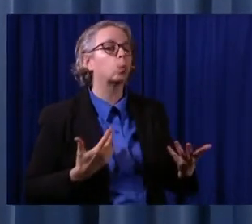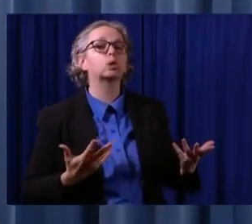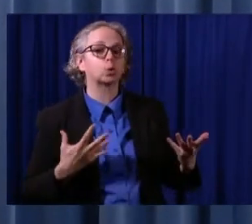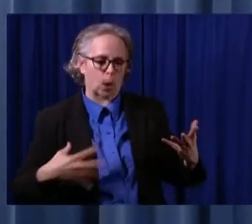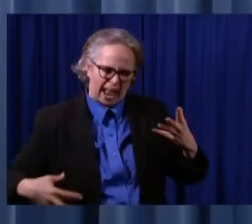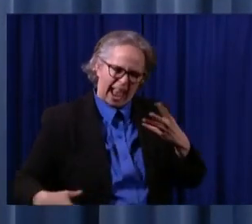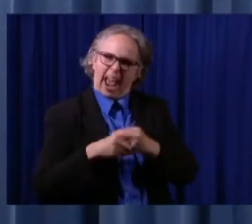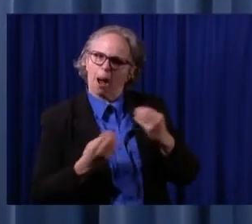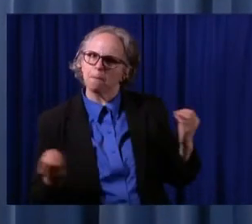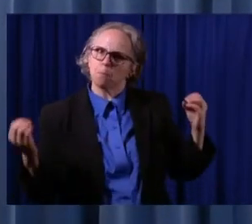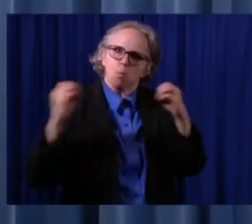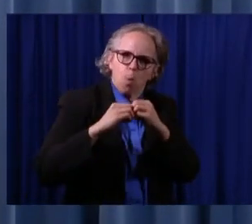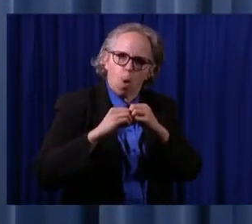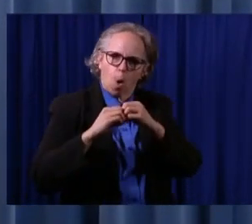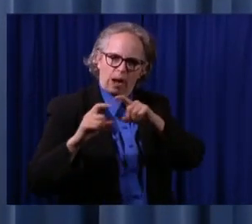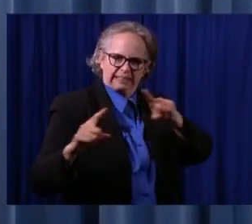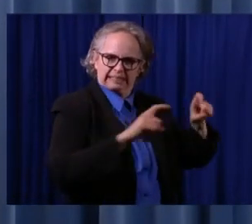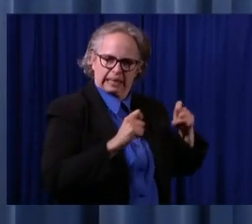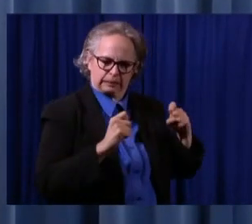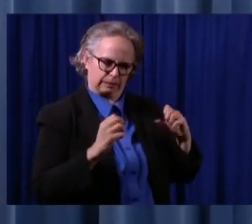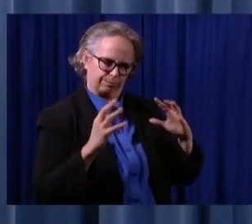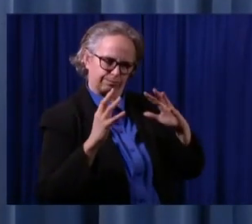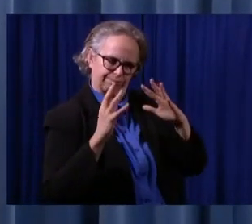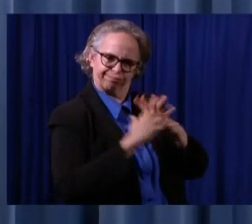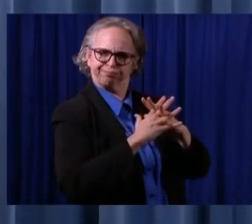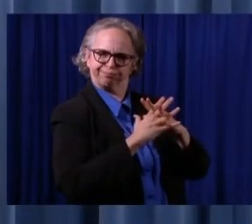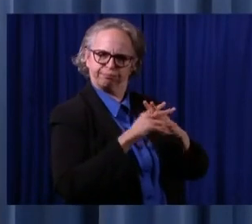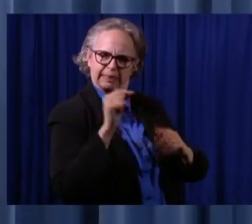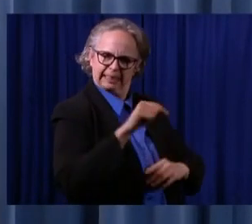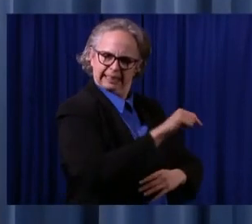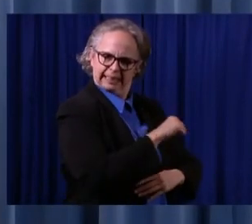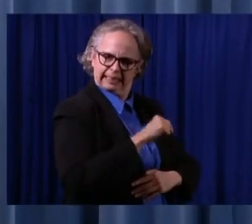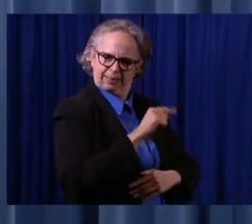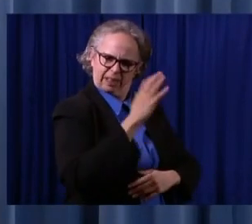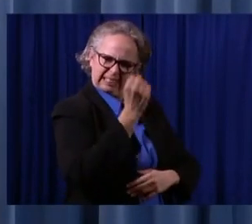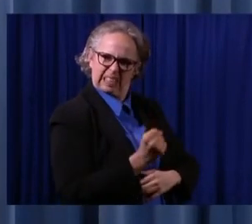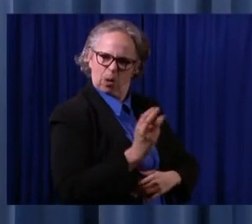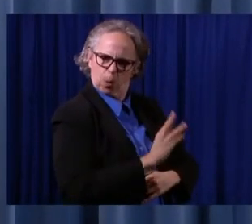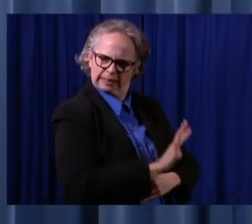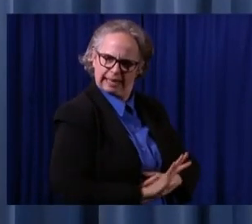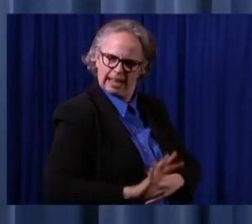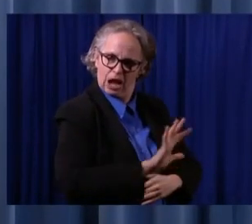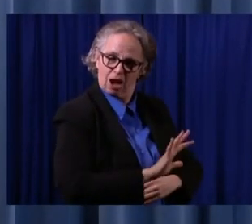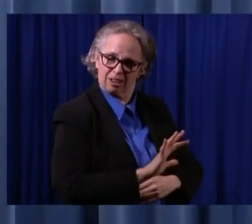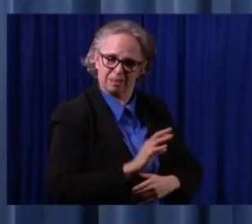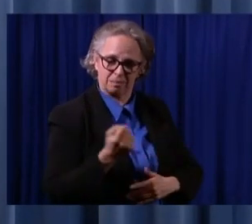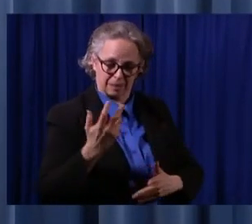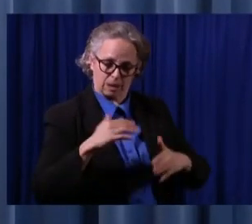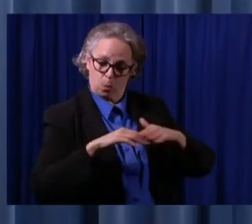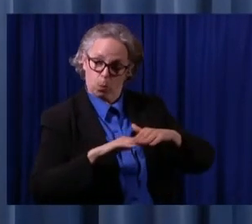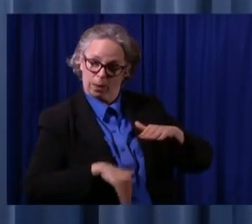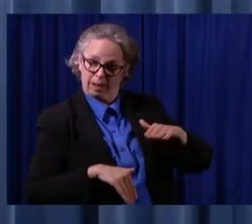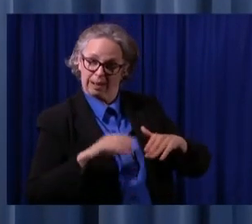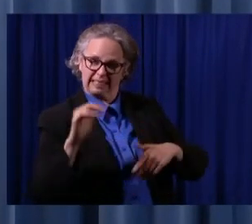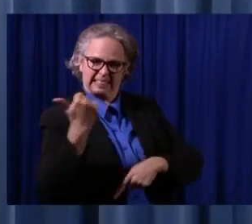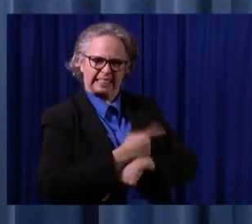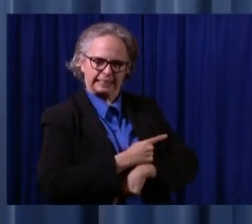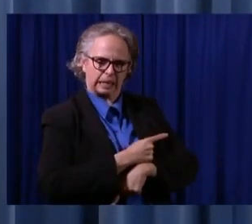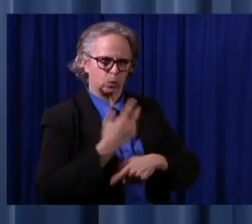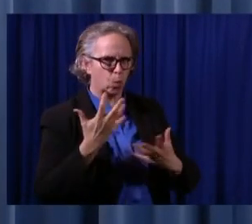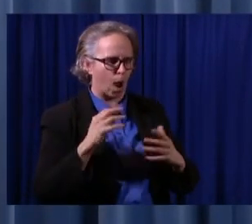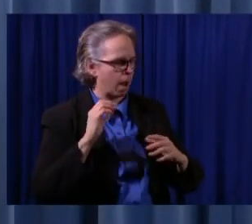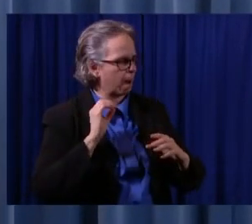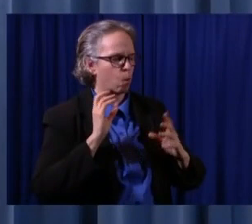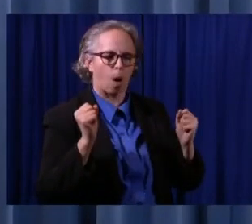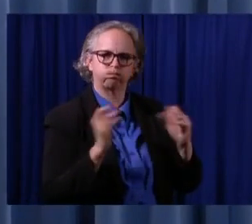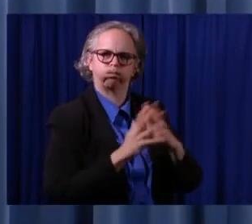area, additional testing locations. And our goal within the next 10 days is to have testing sites open for half a